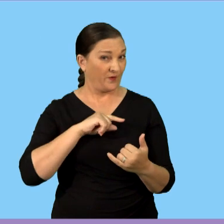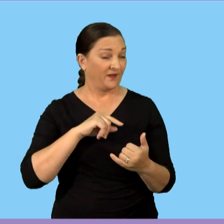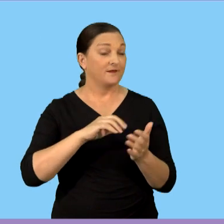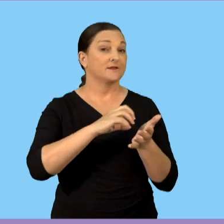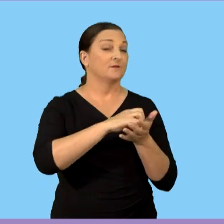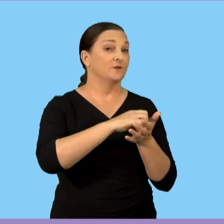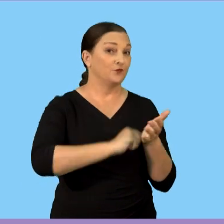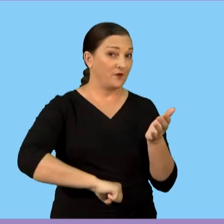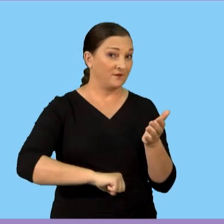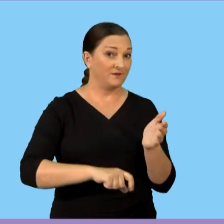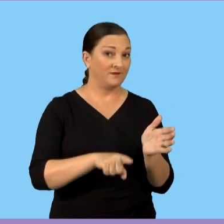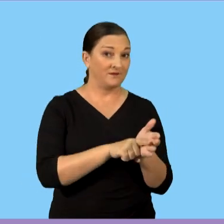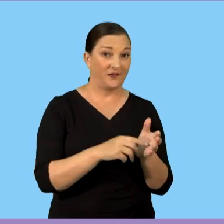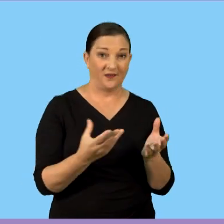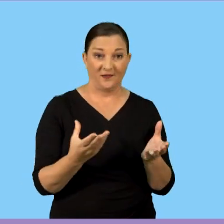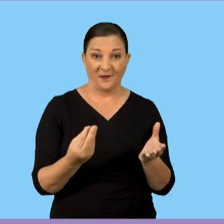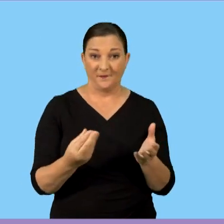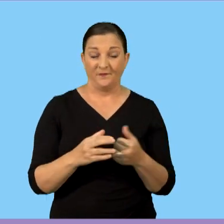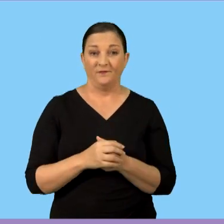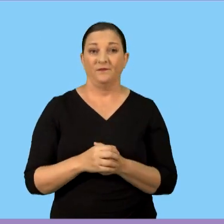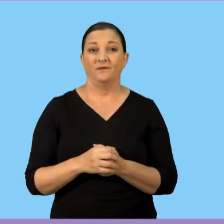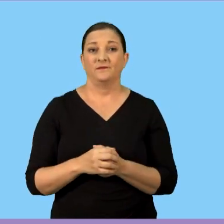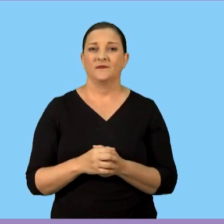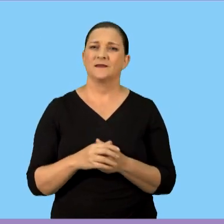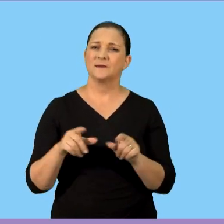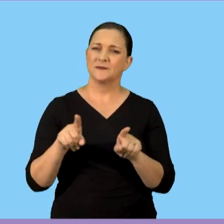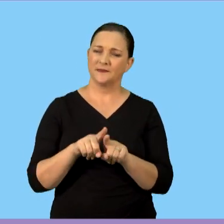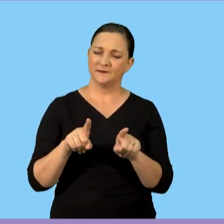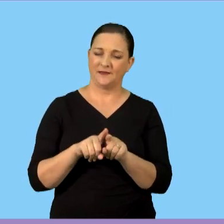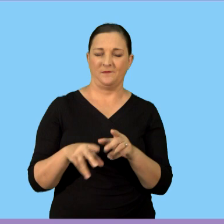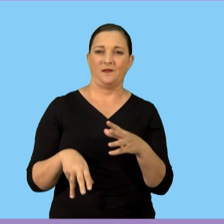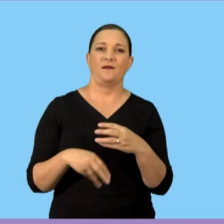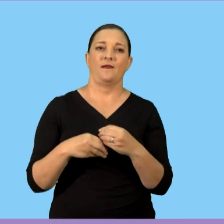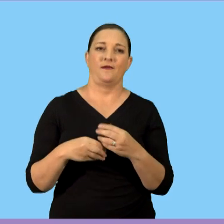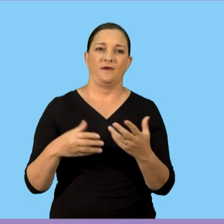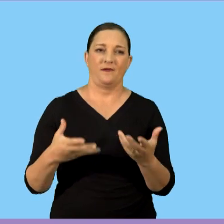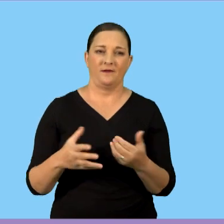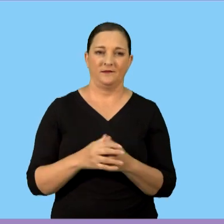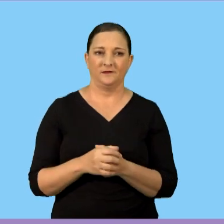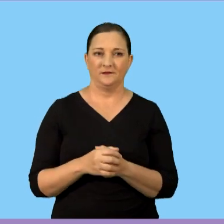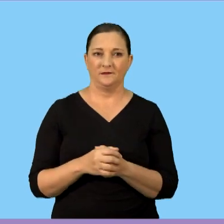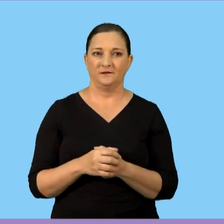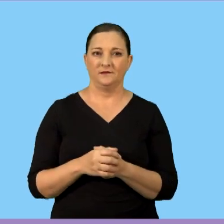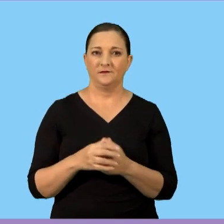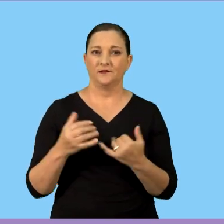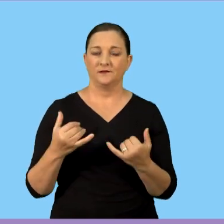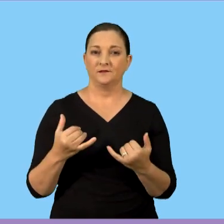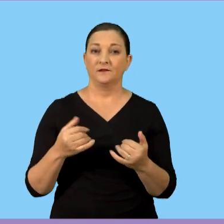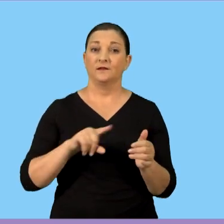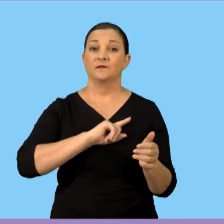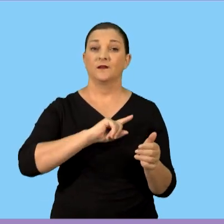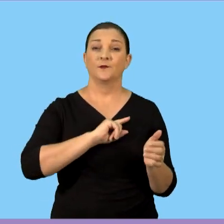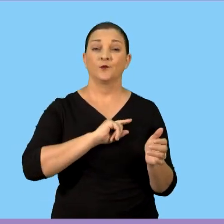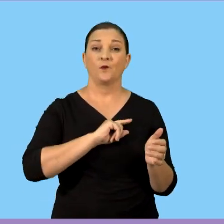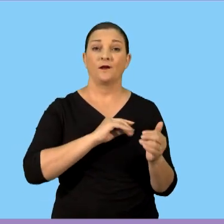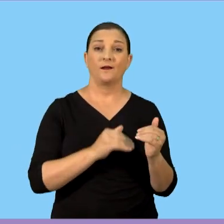are subtracting a negative number, then the result there, it's the same as adding its additive inverse. So